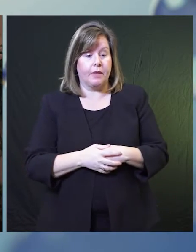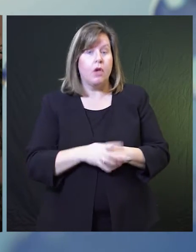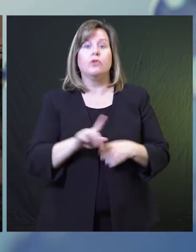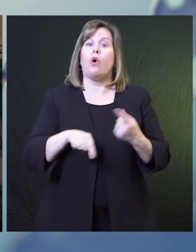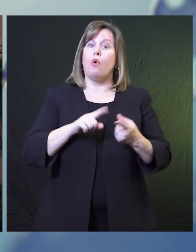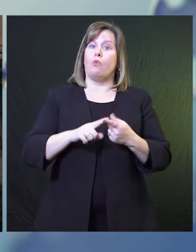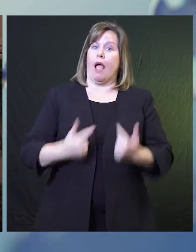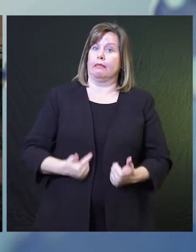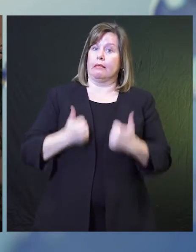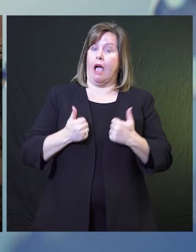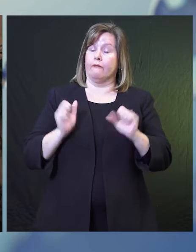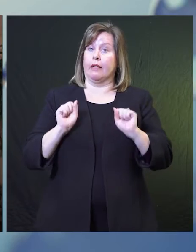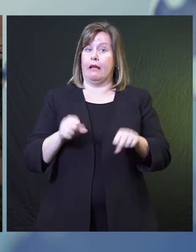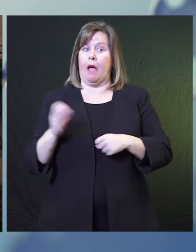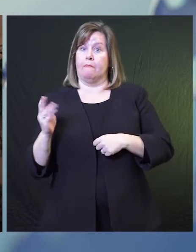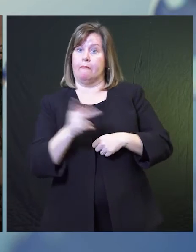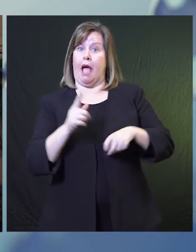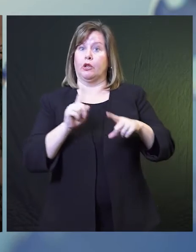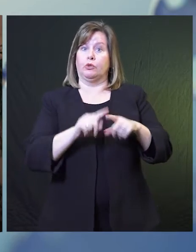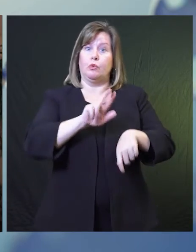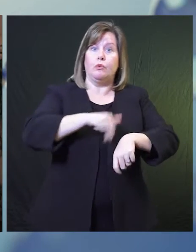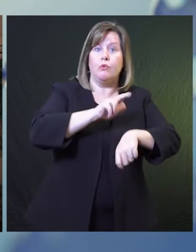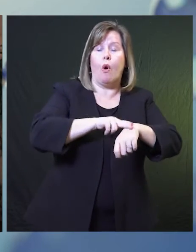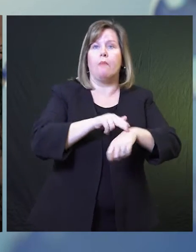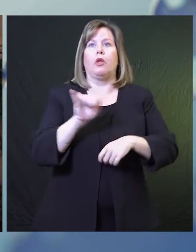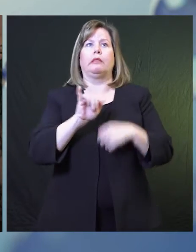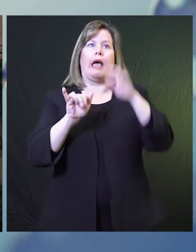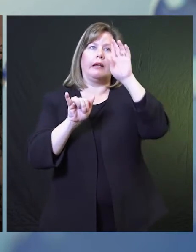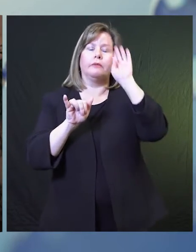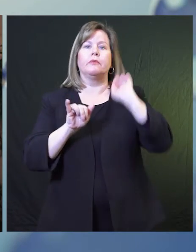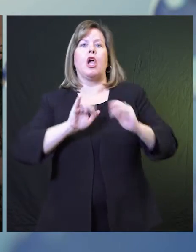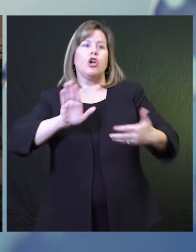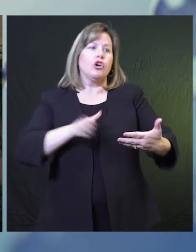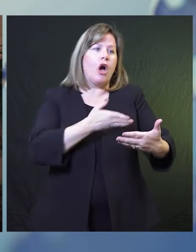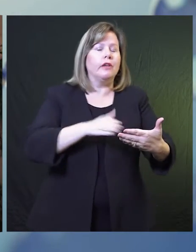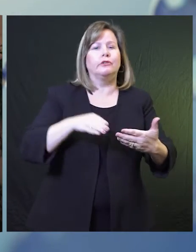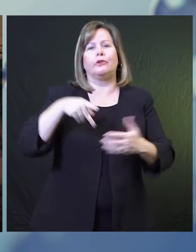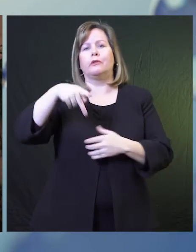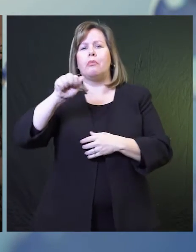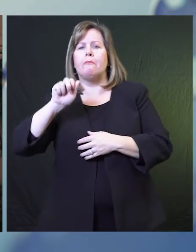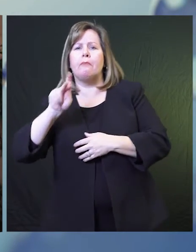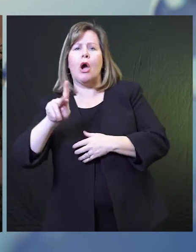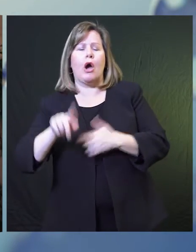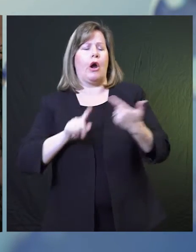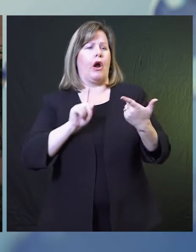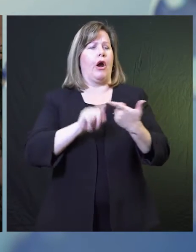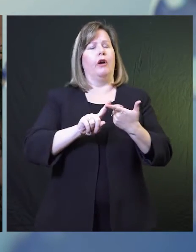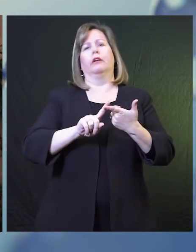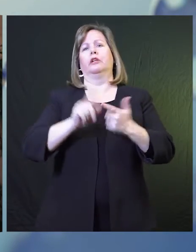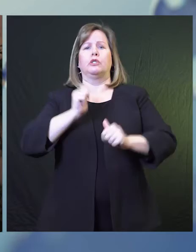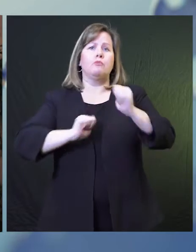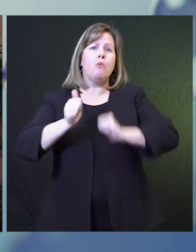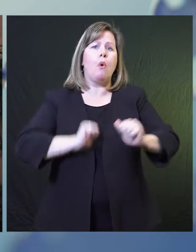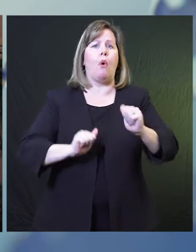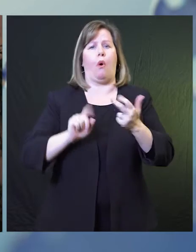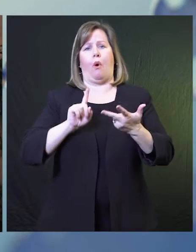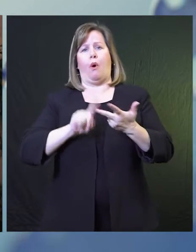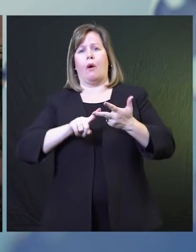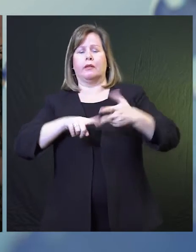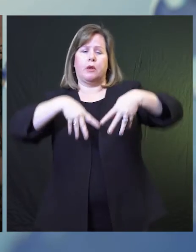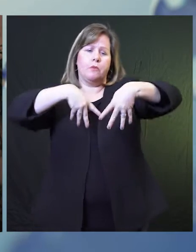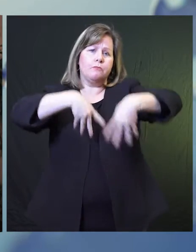normal, and can we have concerts in the park and recreational sports this summer and parades